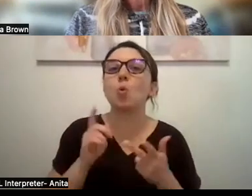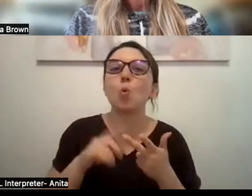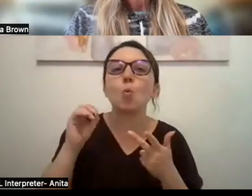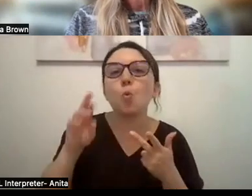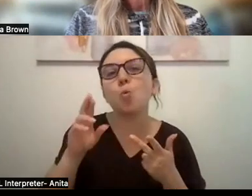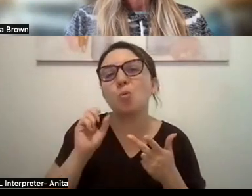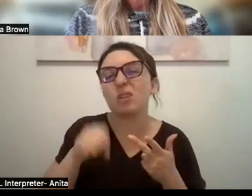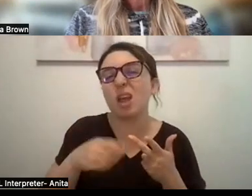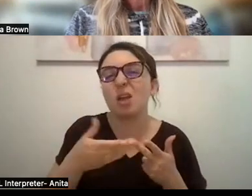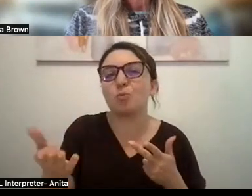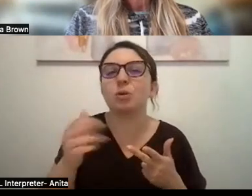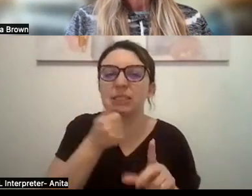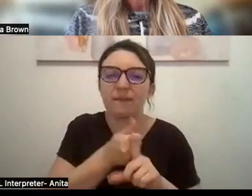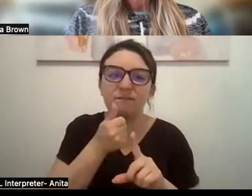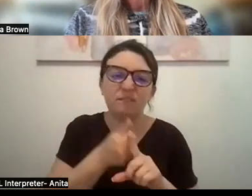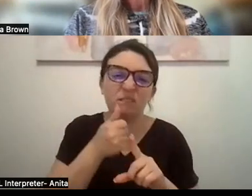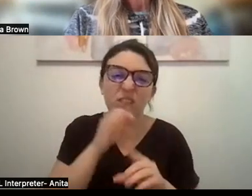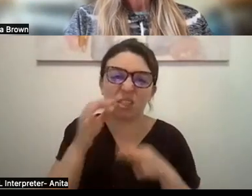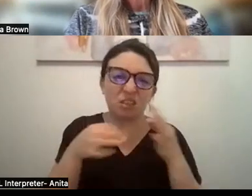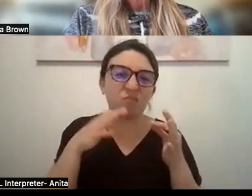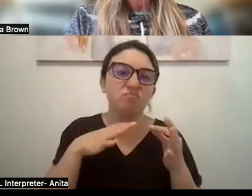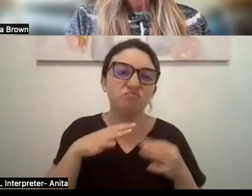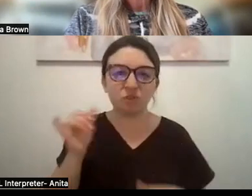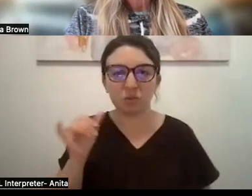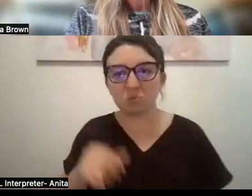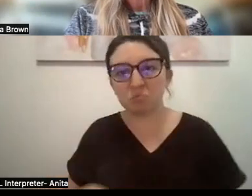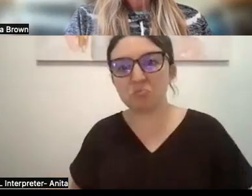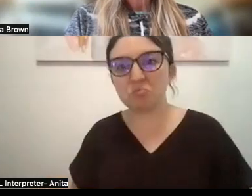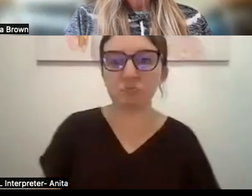welcome to bring their own snack in.